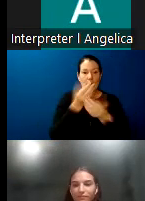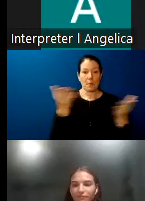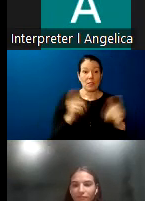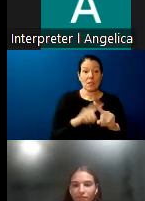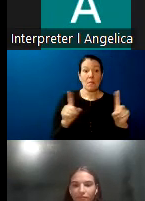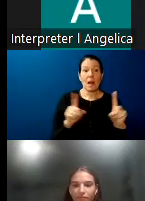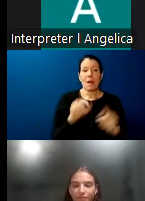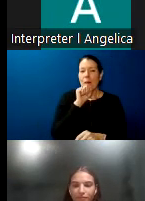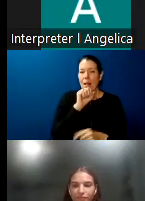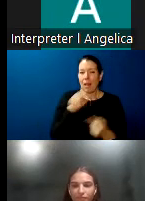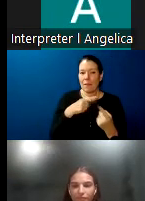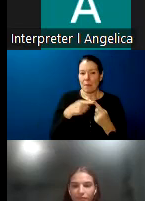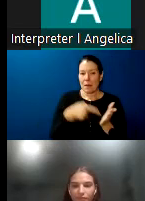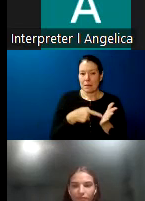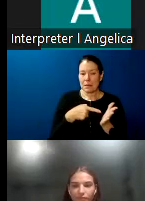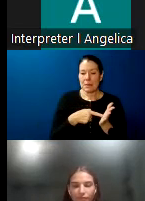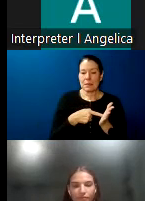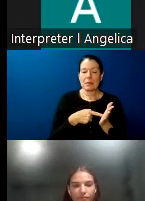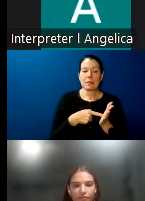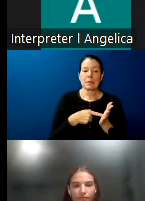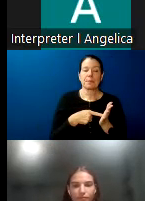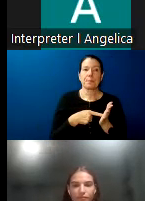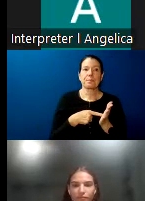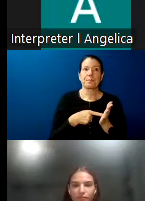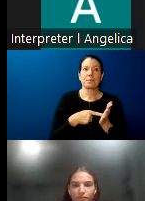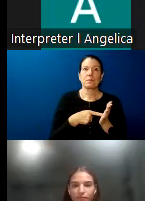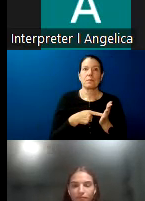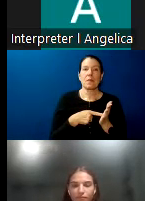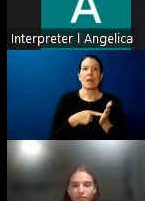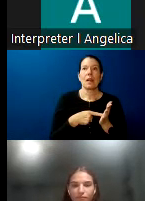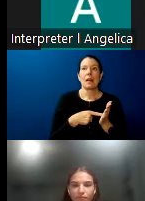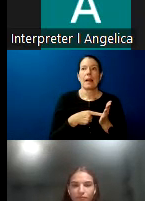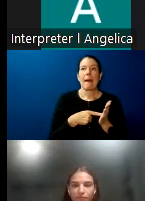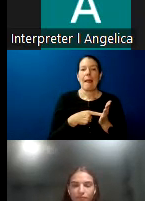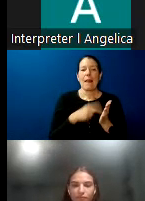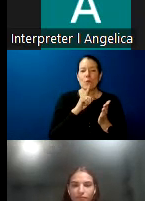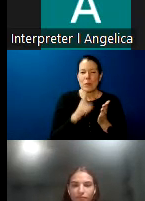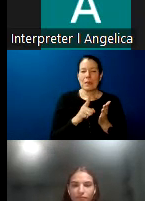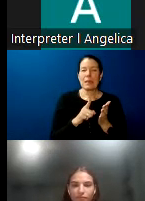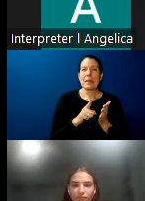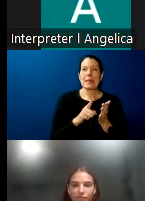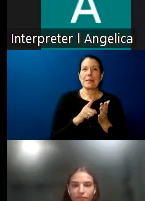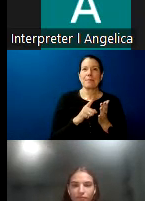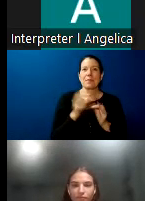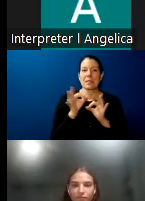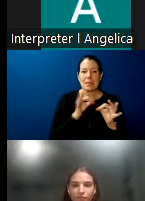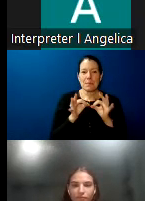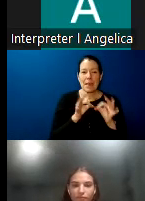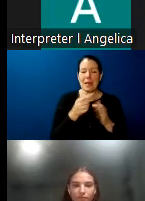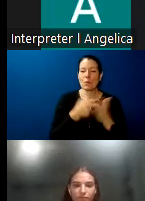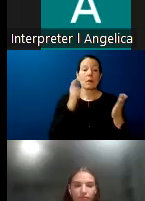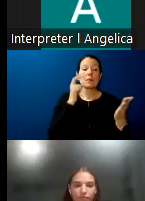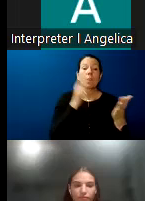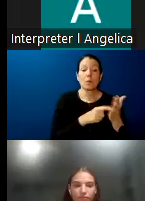this presentation is, as someone that did direct service work for a decade, this really put into words what I was seeing survivors struggle